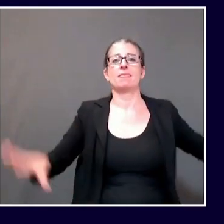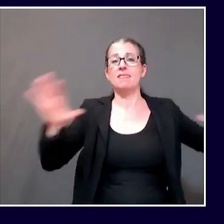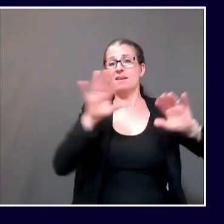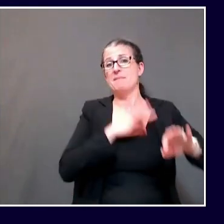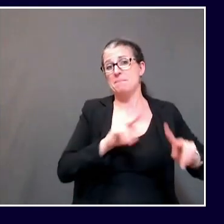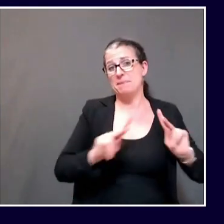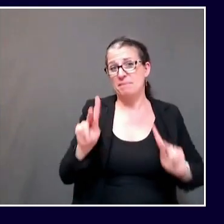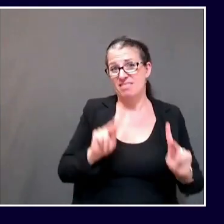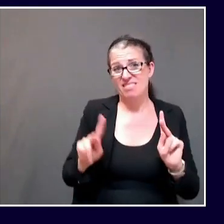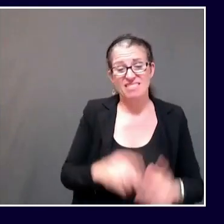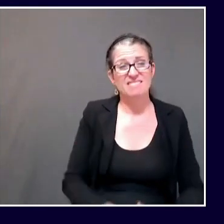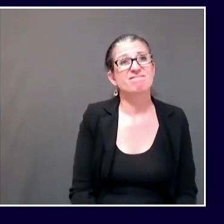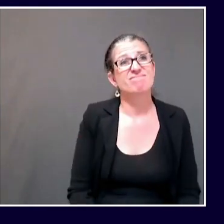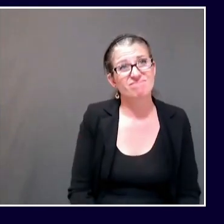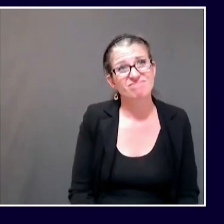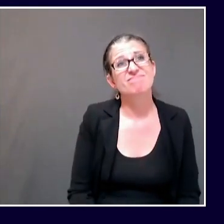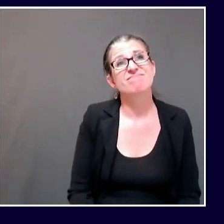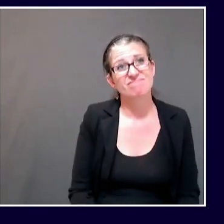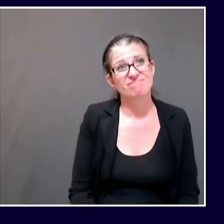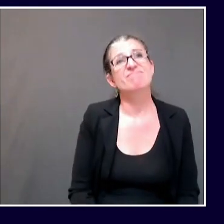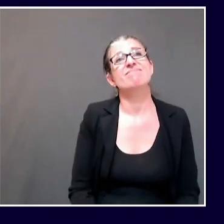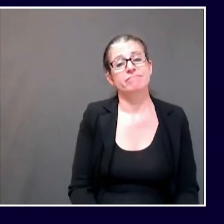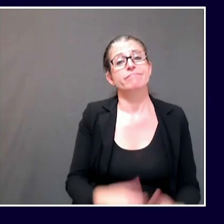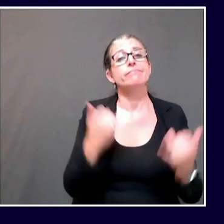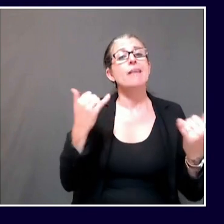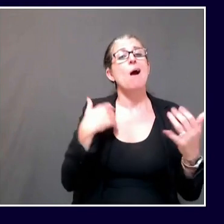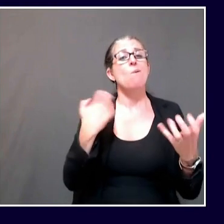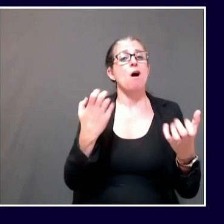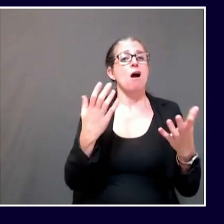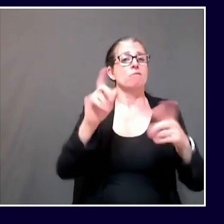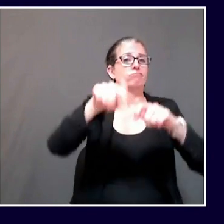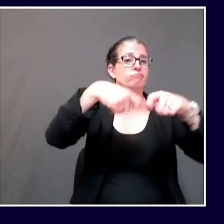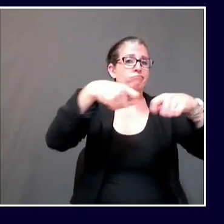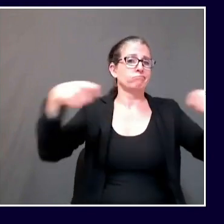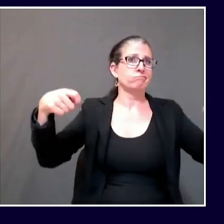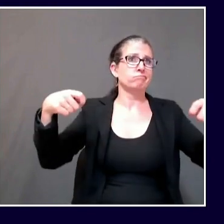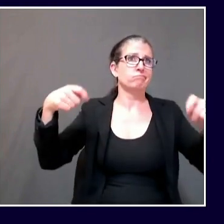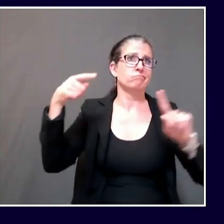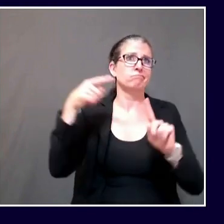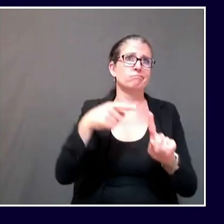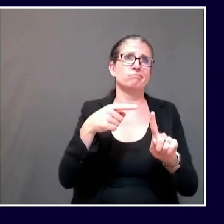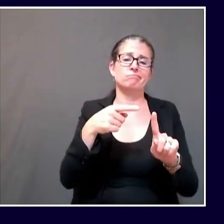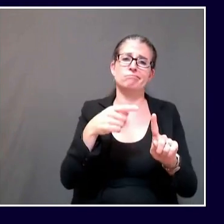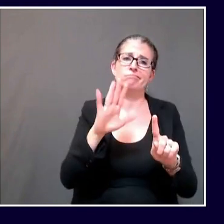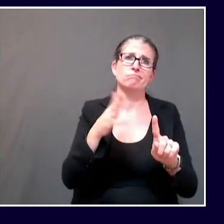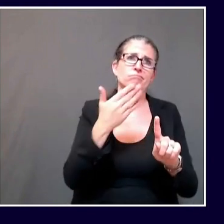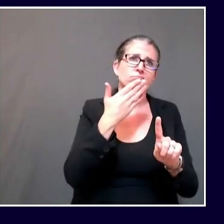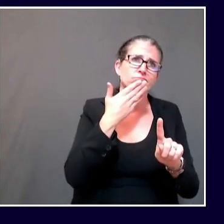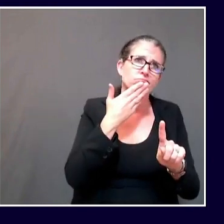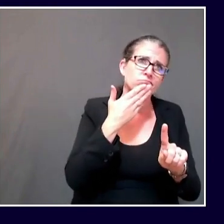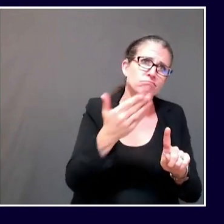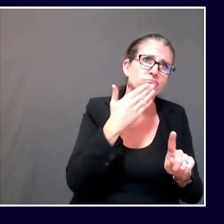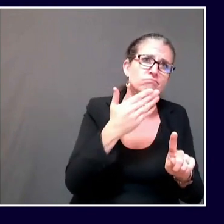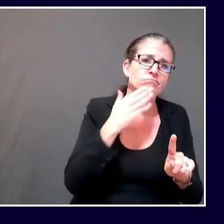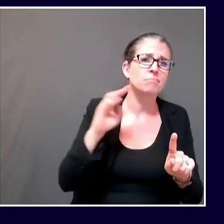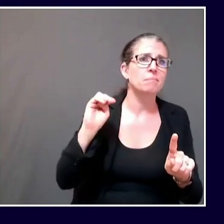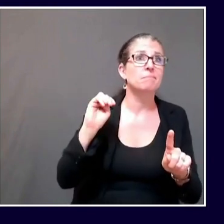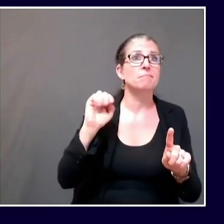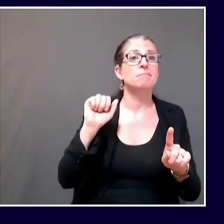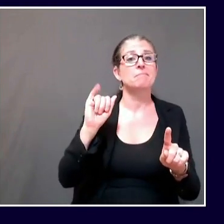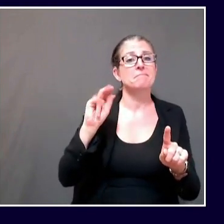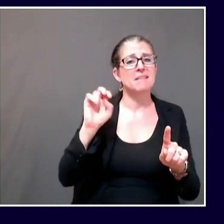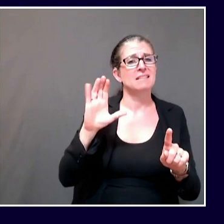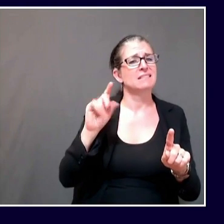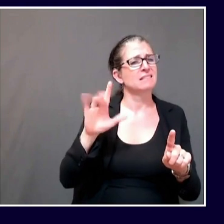I'd like to really close today's briefing with a special note of thanks to everyone at the Maine CDC lab, each and every one of those